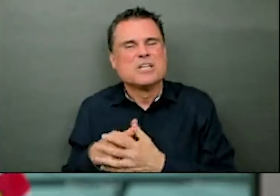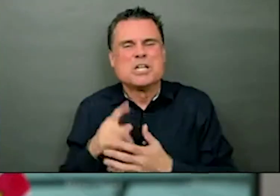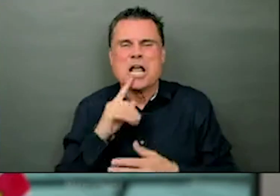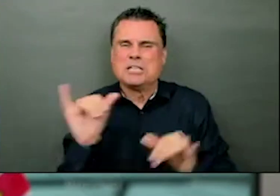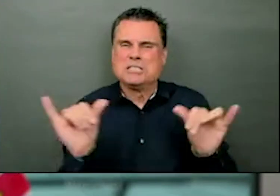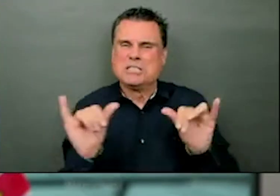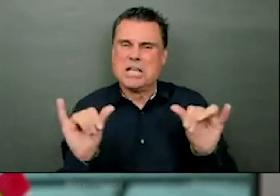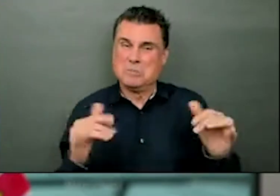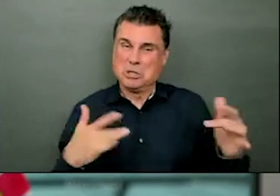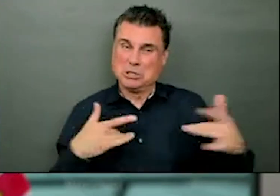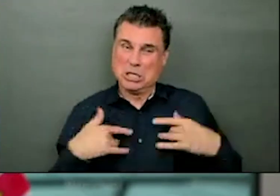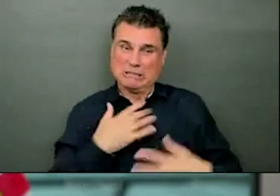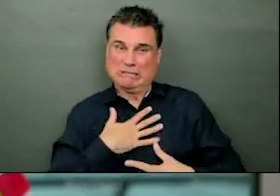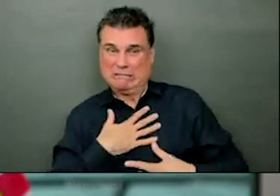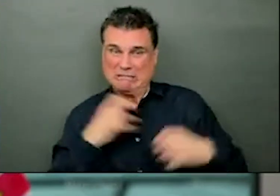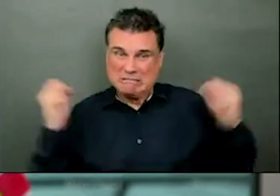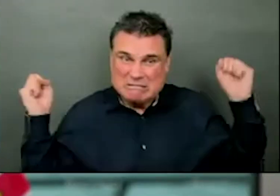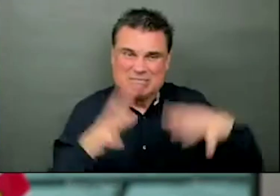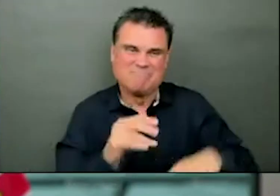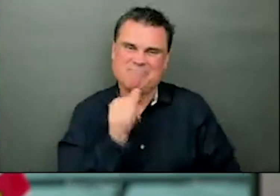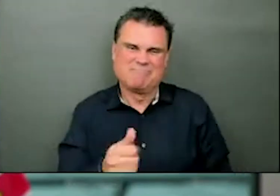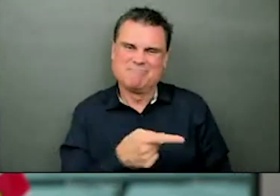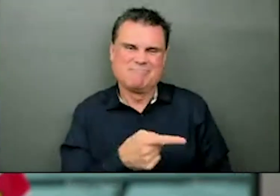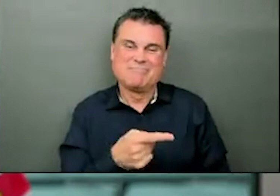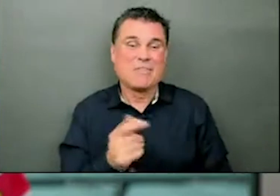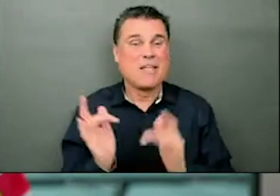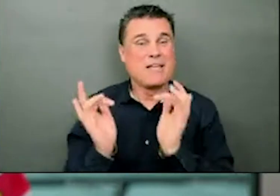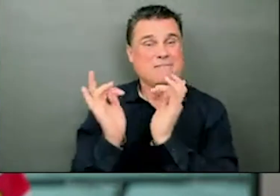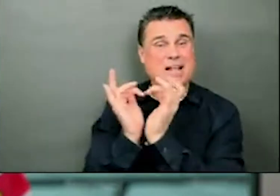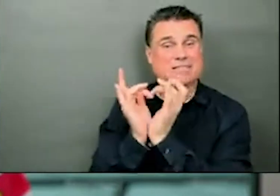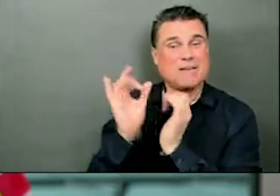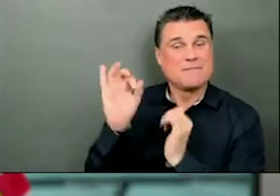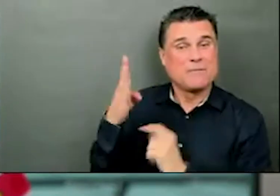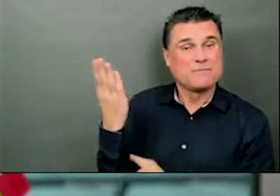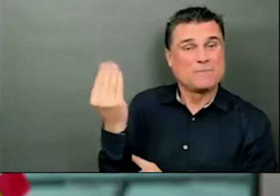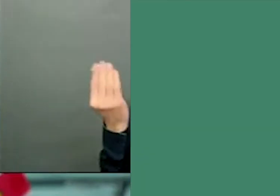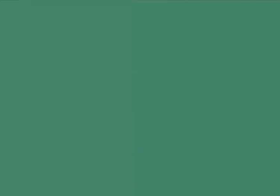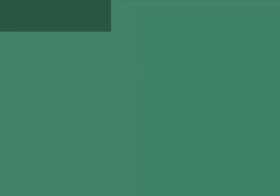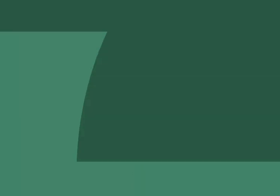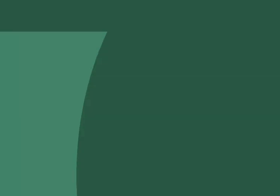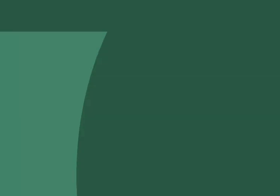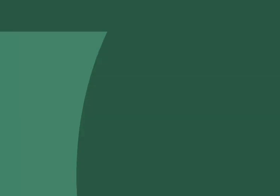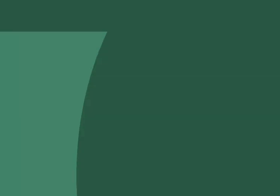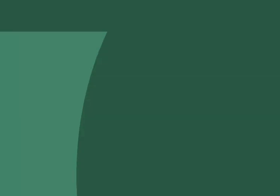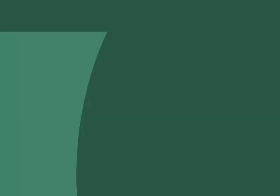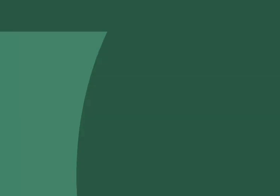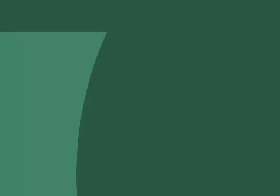Valentine's Day with your sweetheart, your loved one, and keep it small.